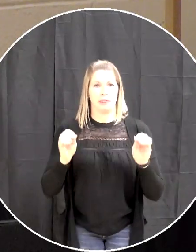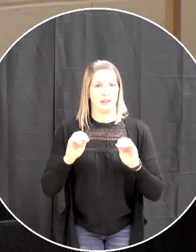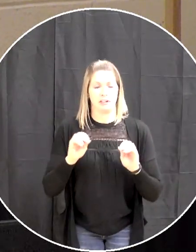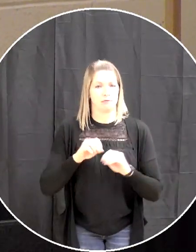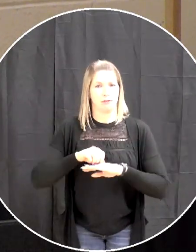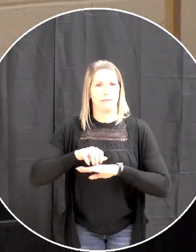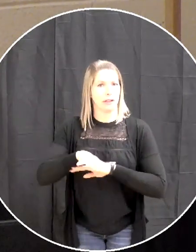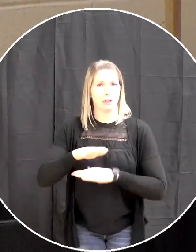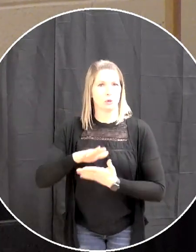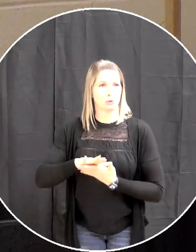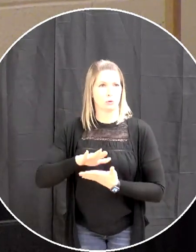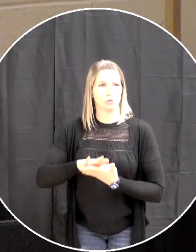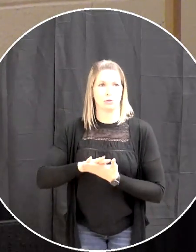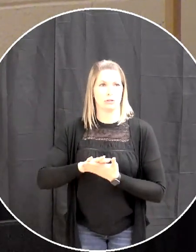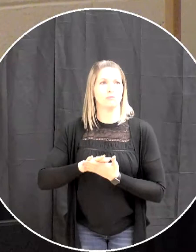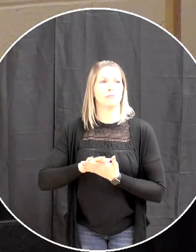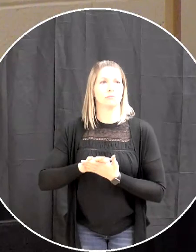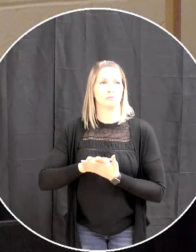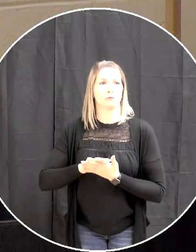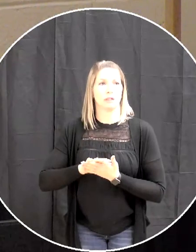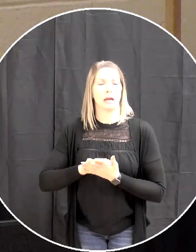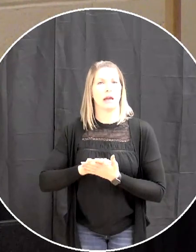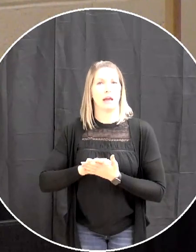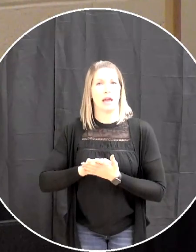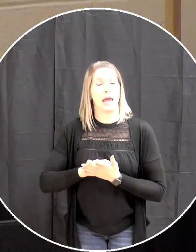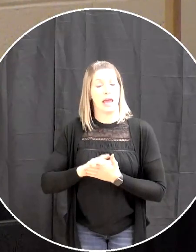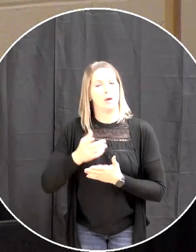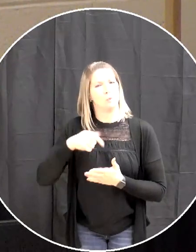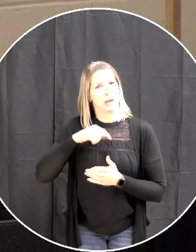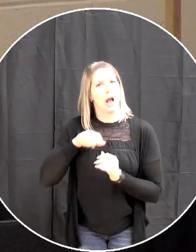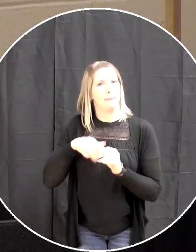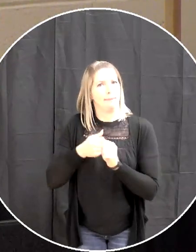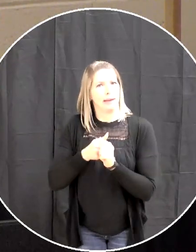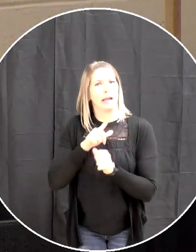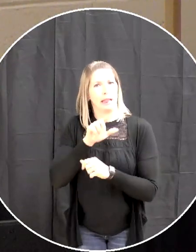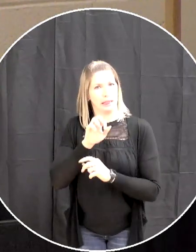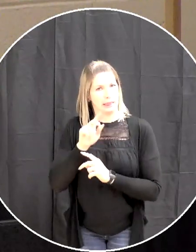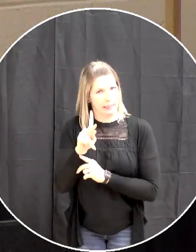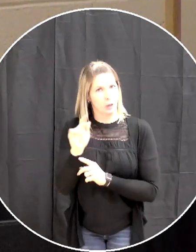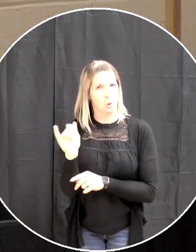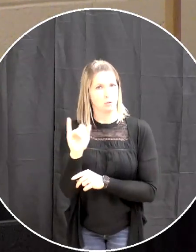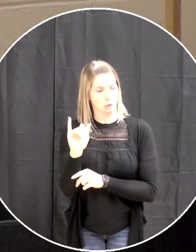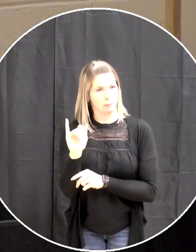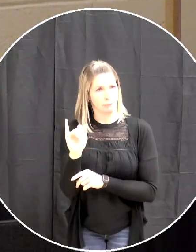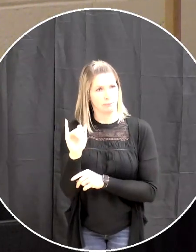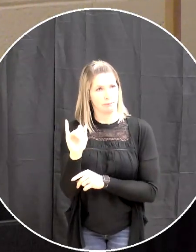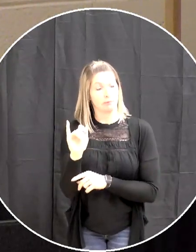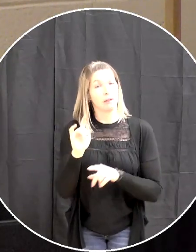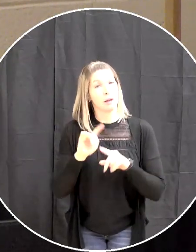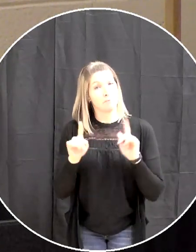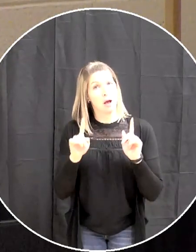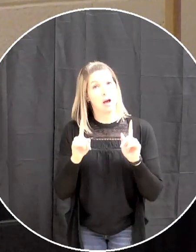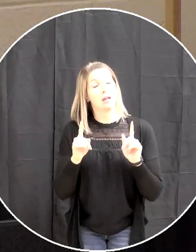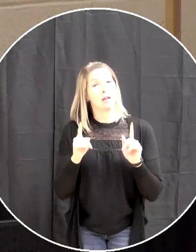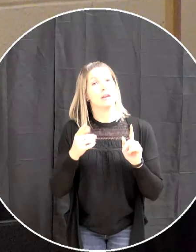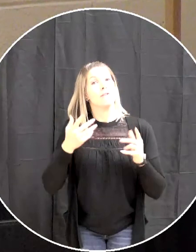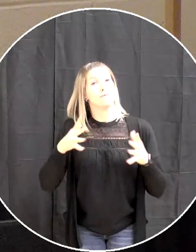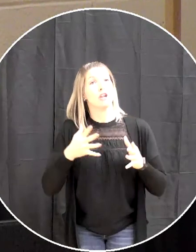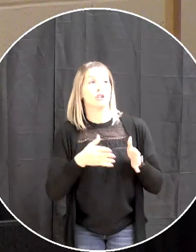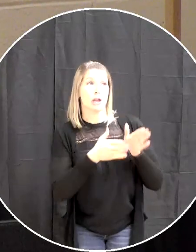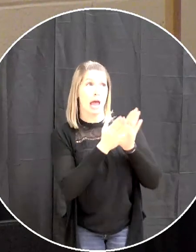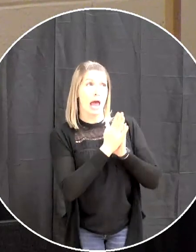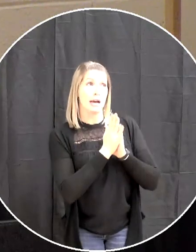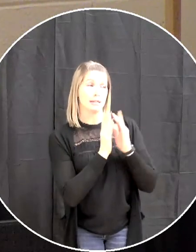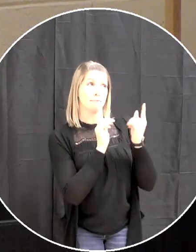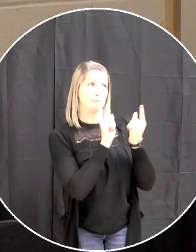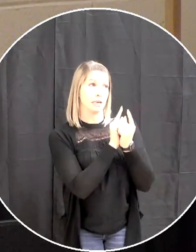else, and it was updated as a link on our site. That said, we have asked for a meeting with the Chief Medical